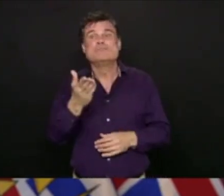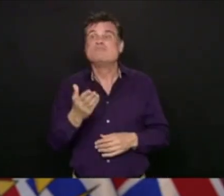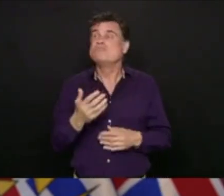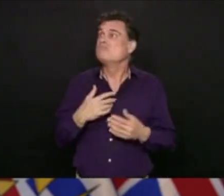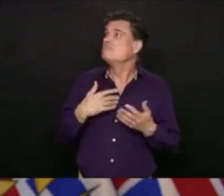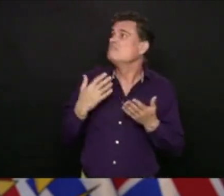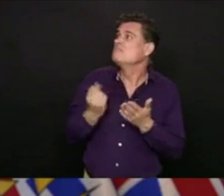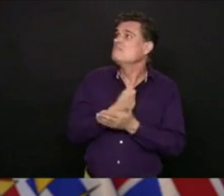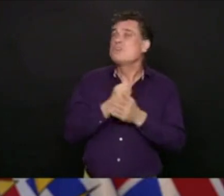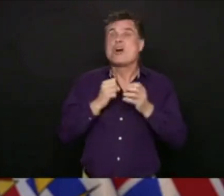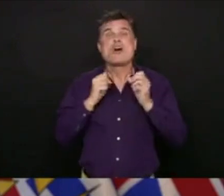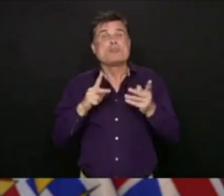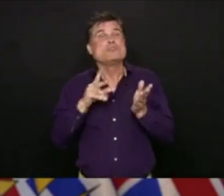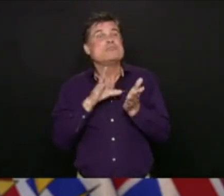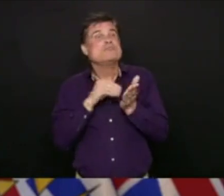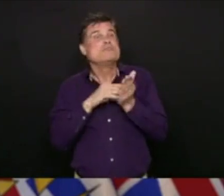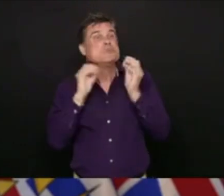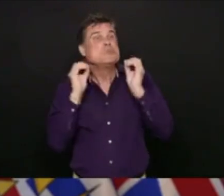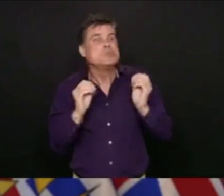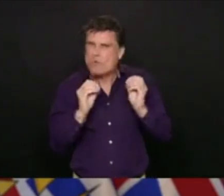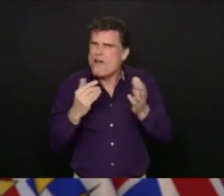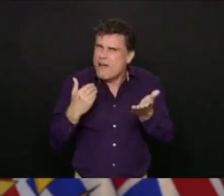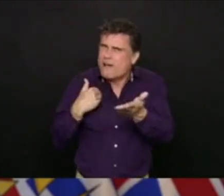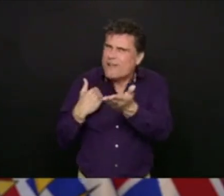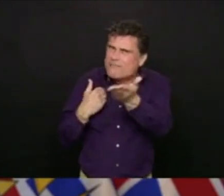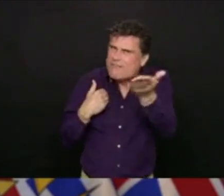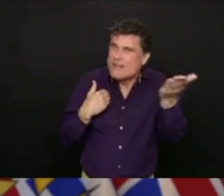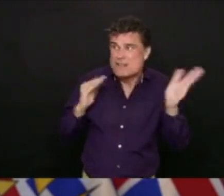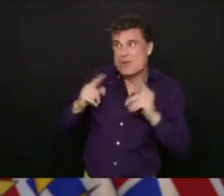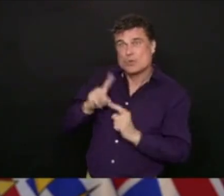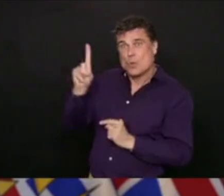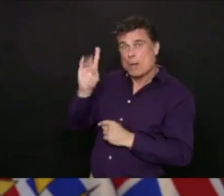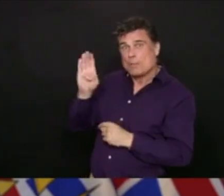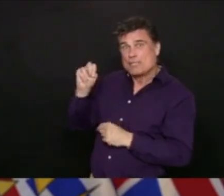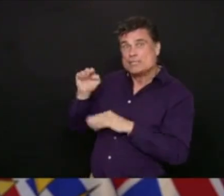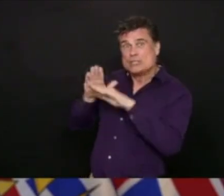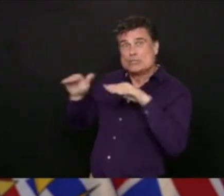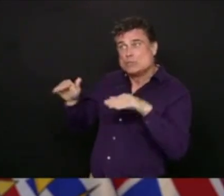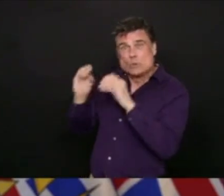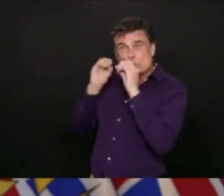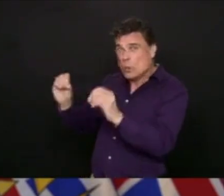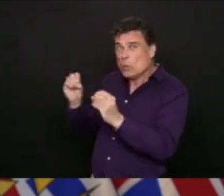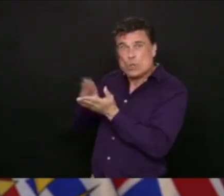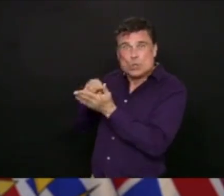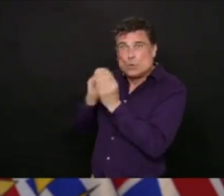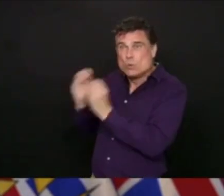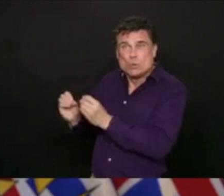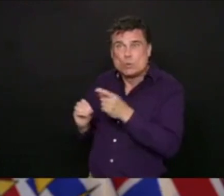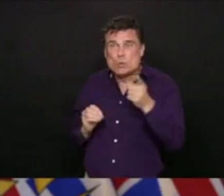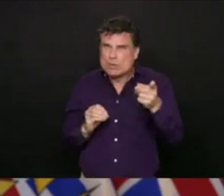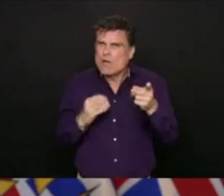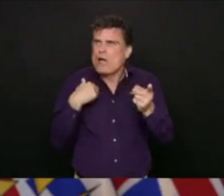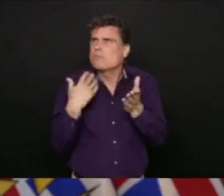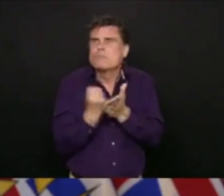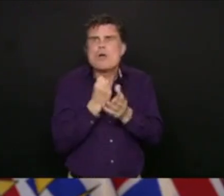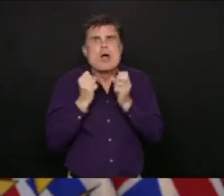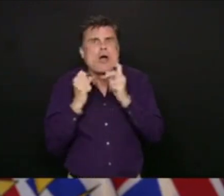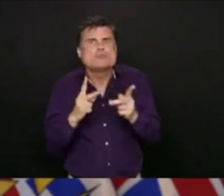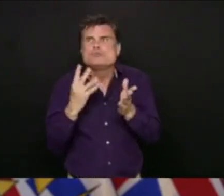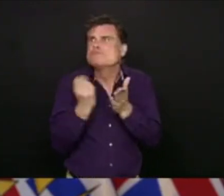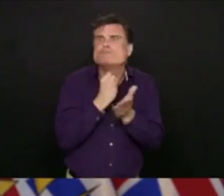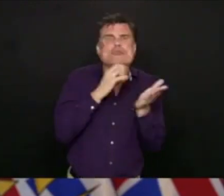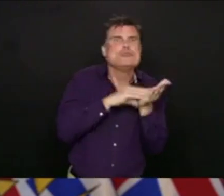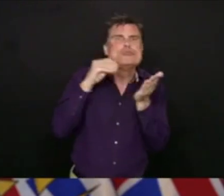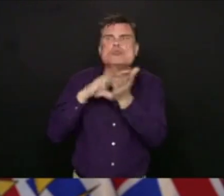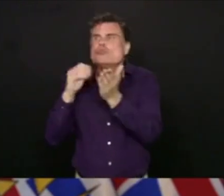necessary tools and support to catch up from this. And we will get through this, and we will catch up. And we will give the support to those who need